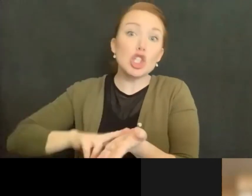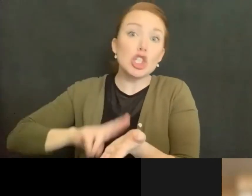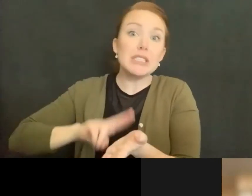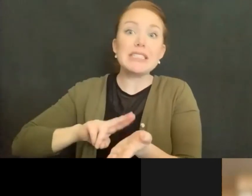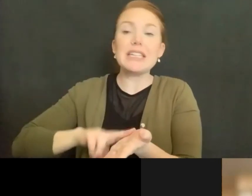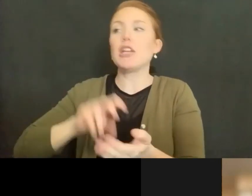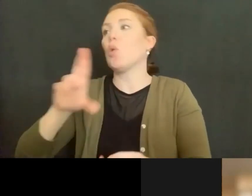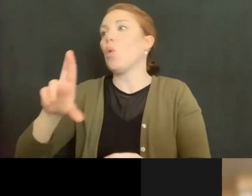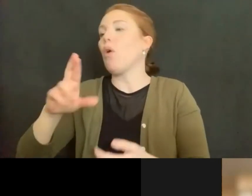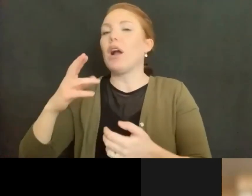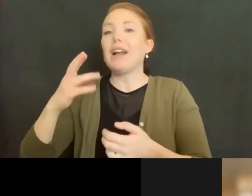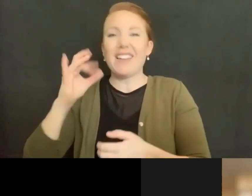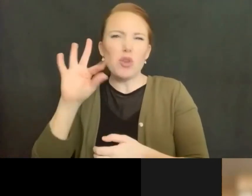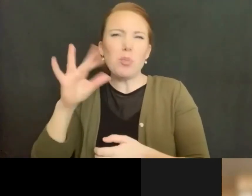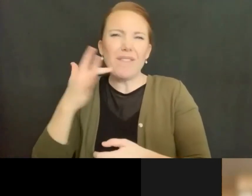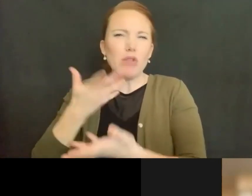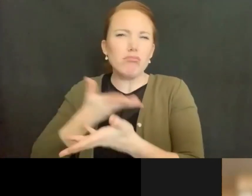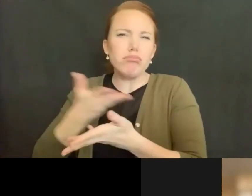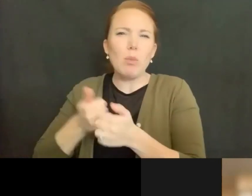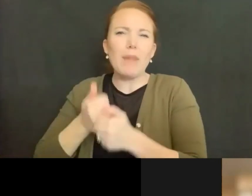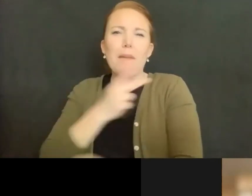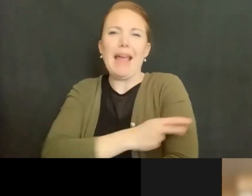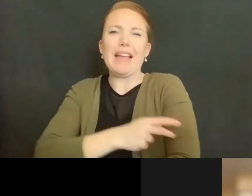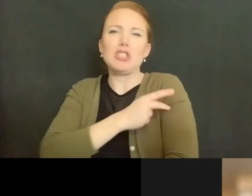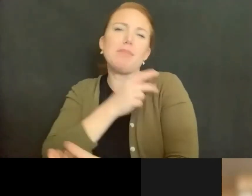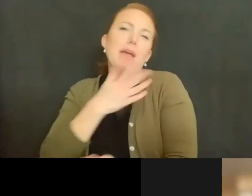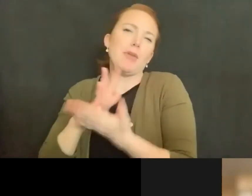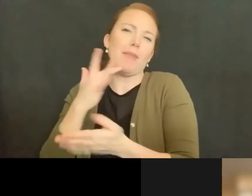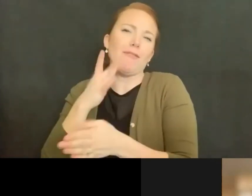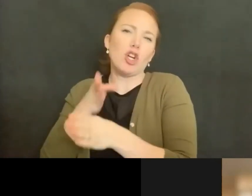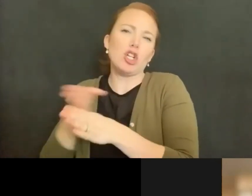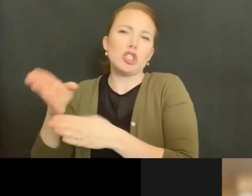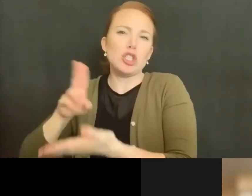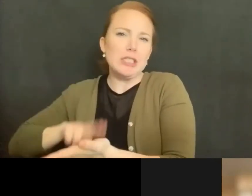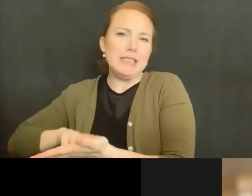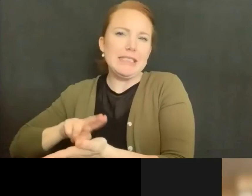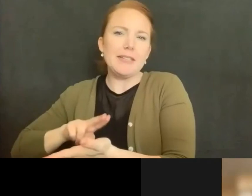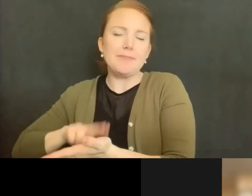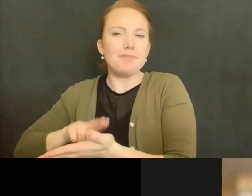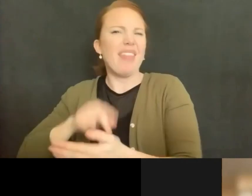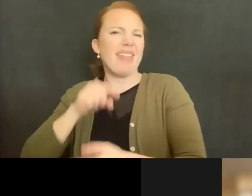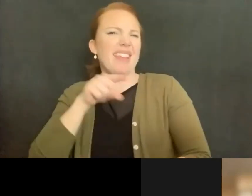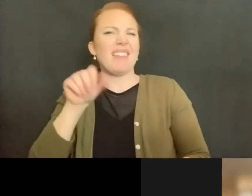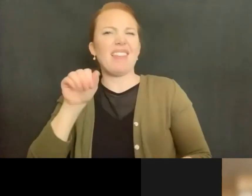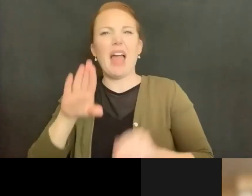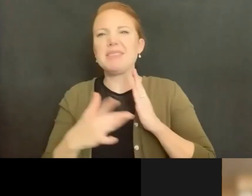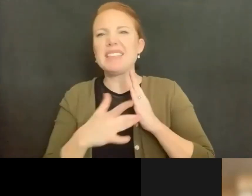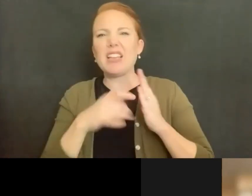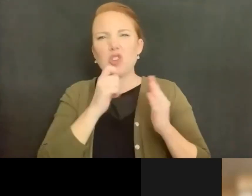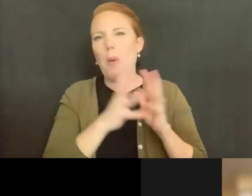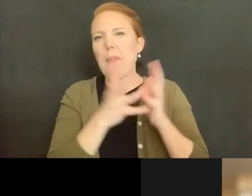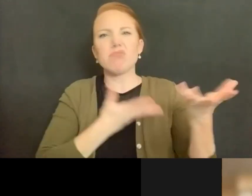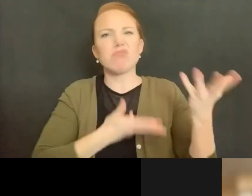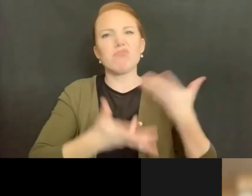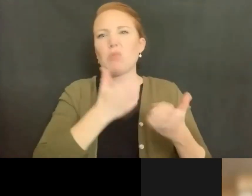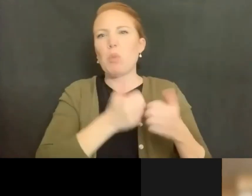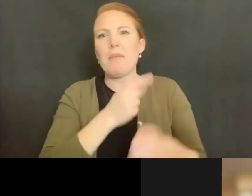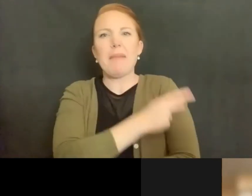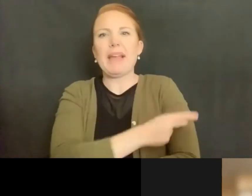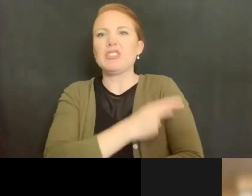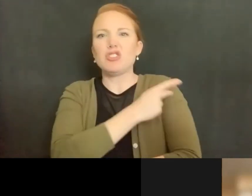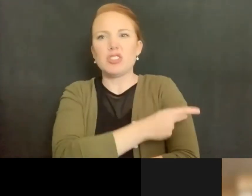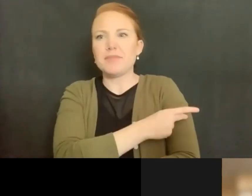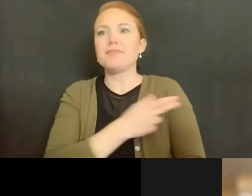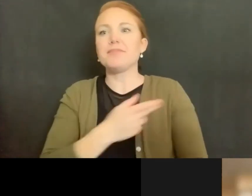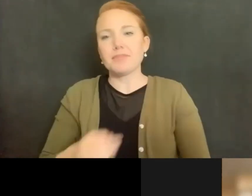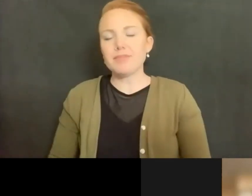school. So if you get a chance to shadow somebody in your local area, that would